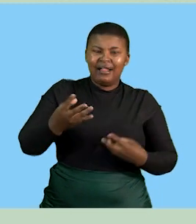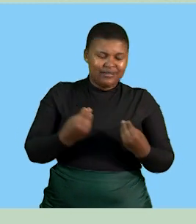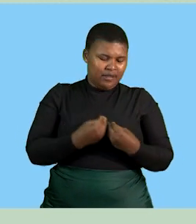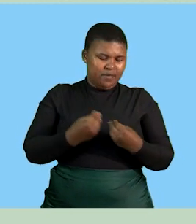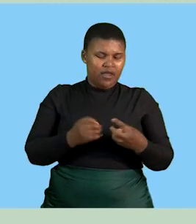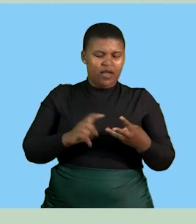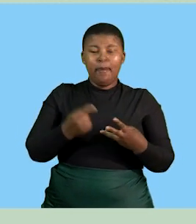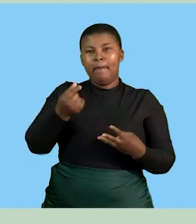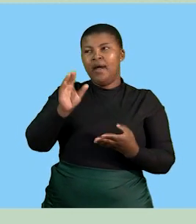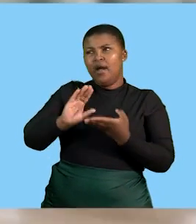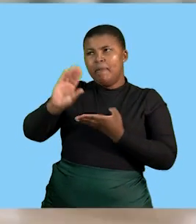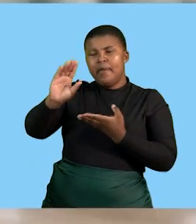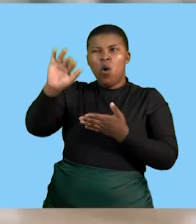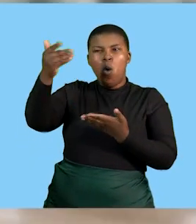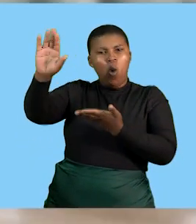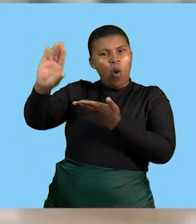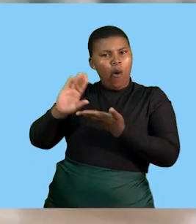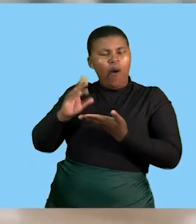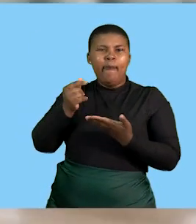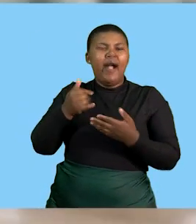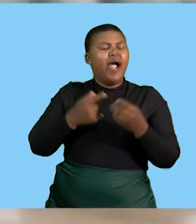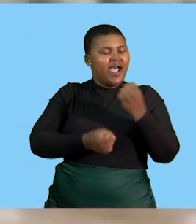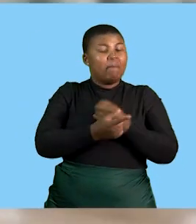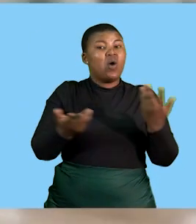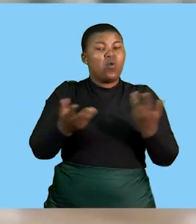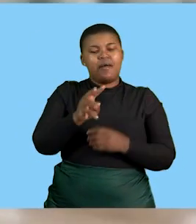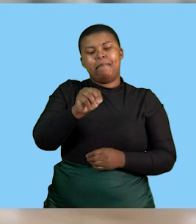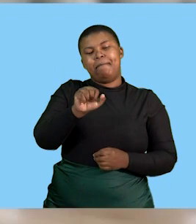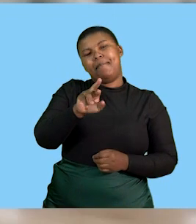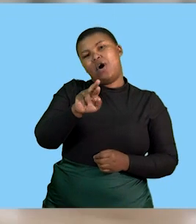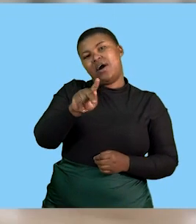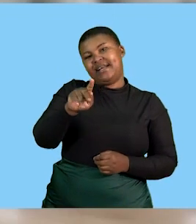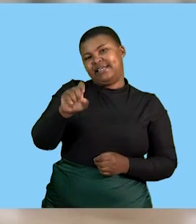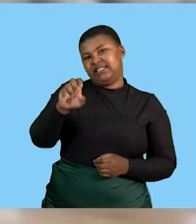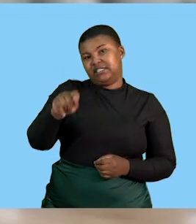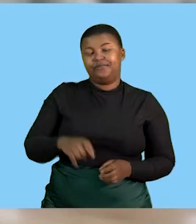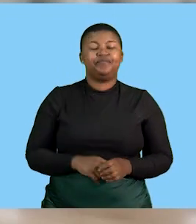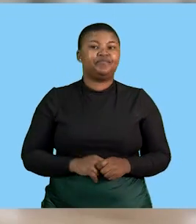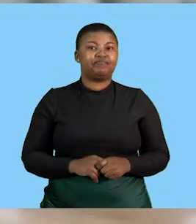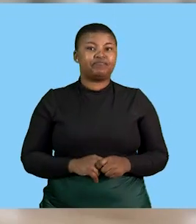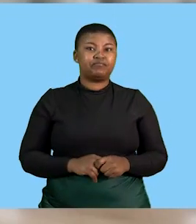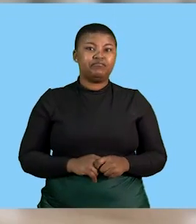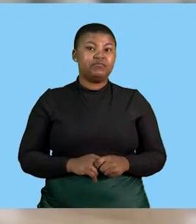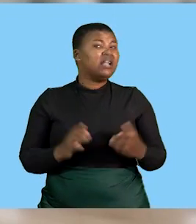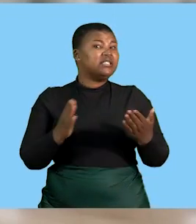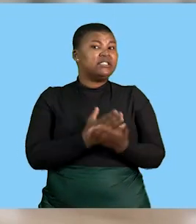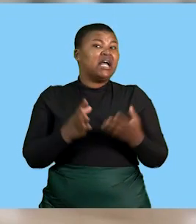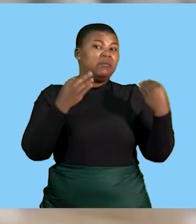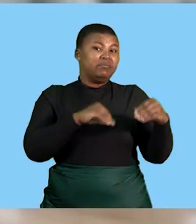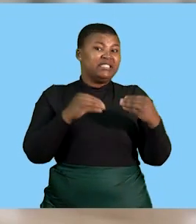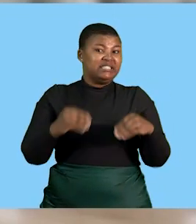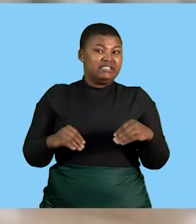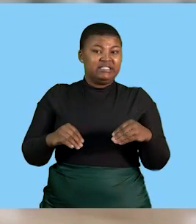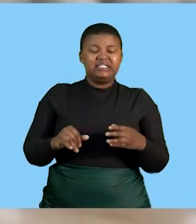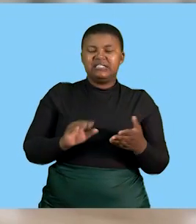the investing of money. So some businesses will invest excess money in other businesses, and